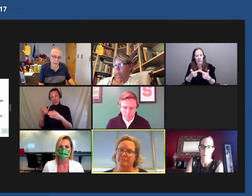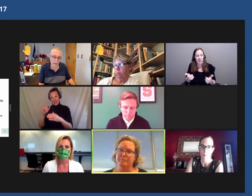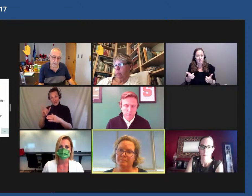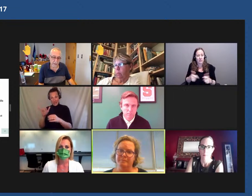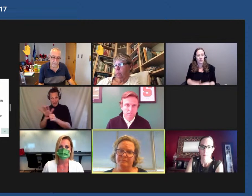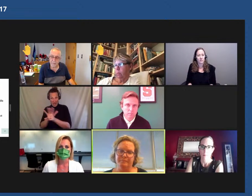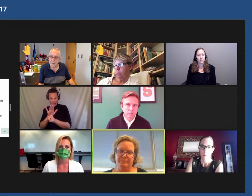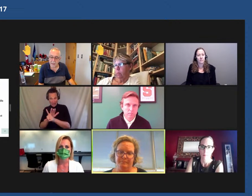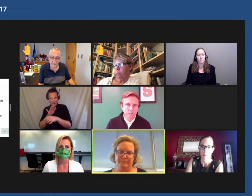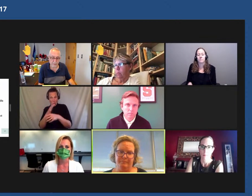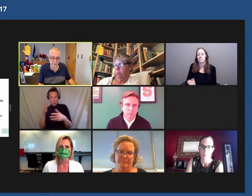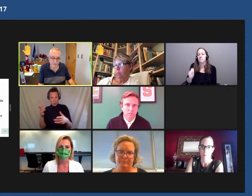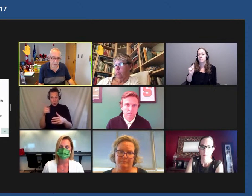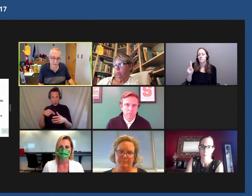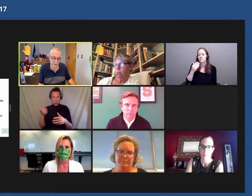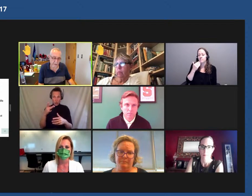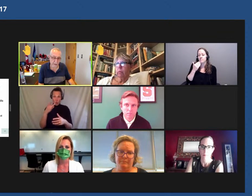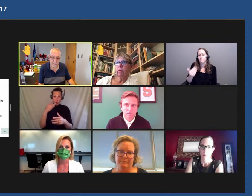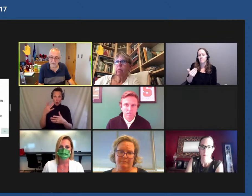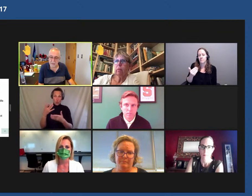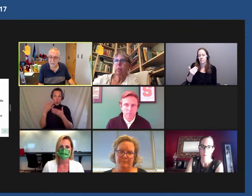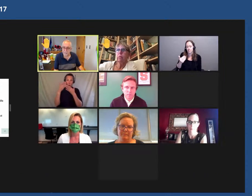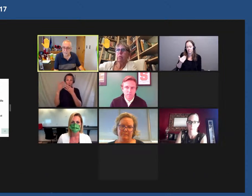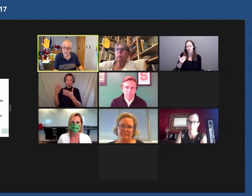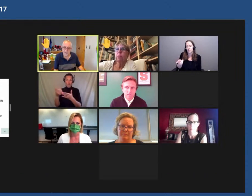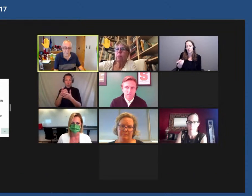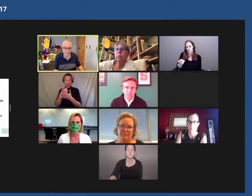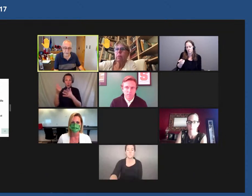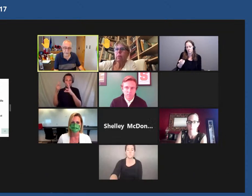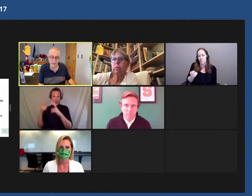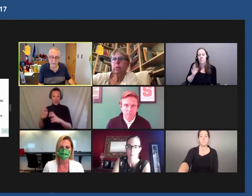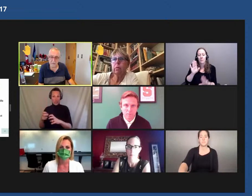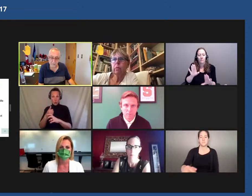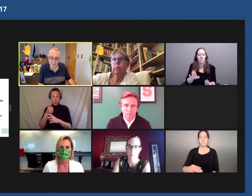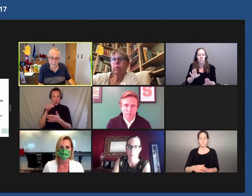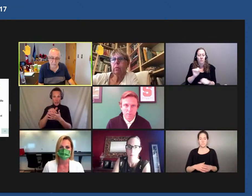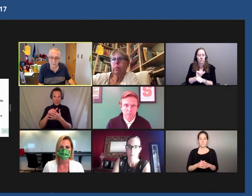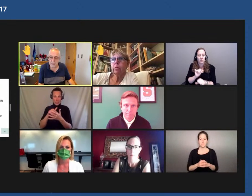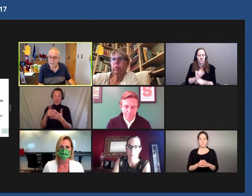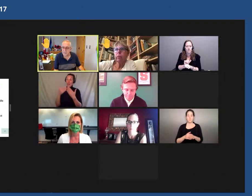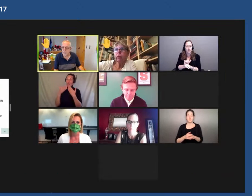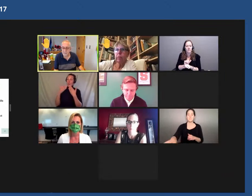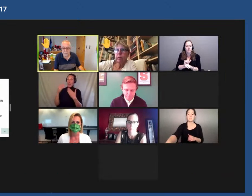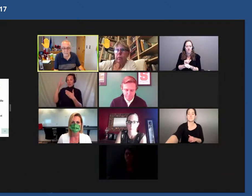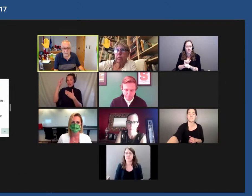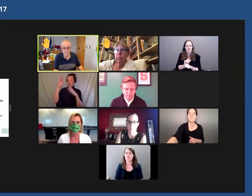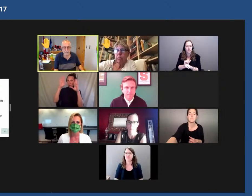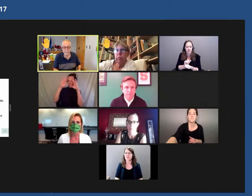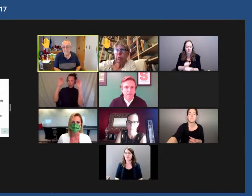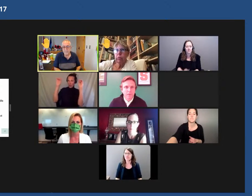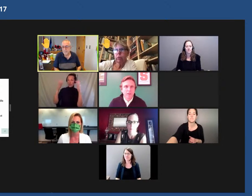Thank you, Mr. Chair, and thank you, staff. Great job, really is. lot to digest.